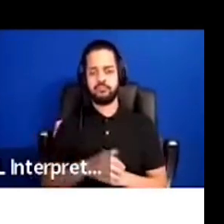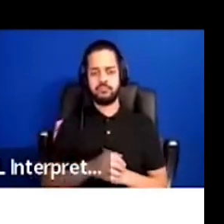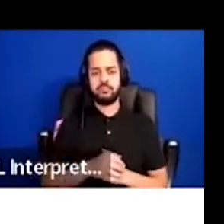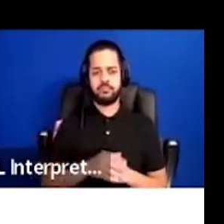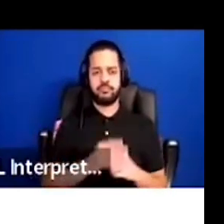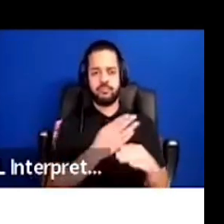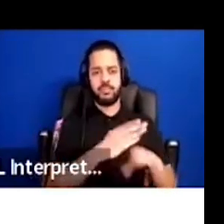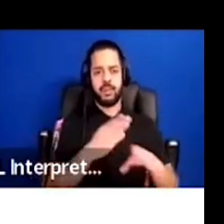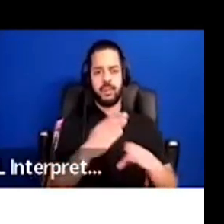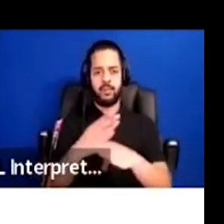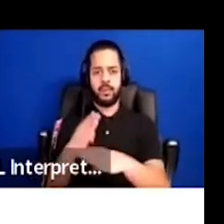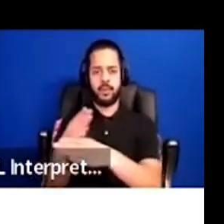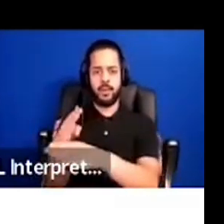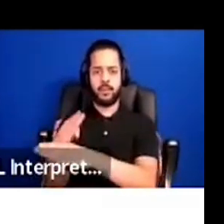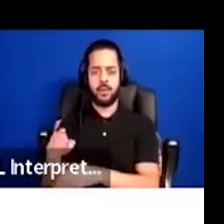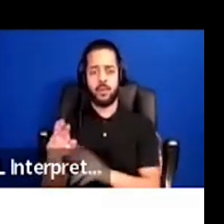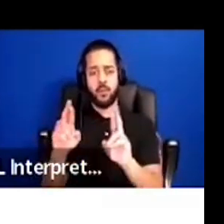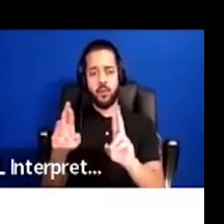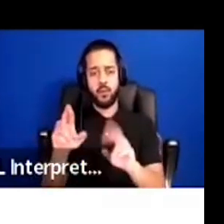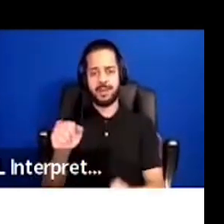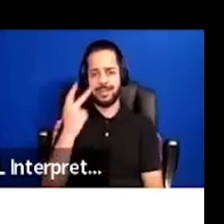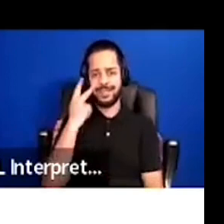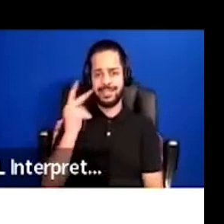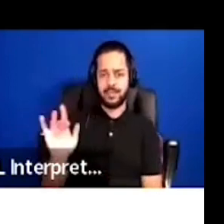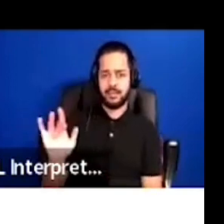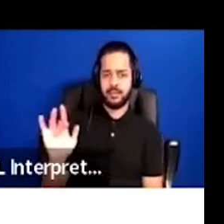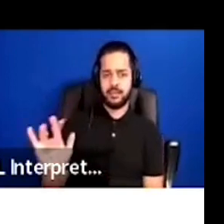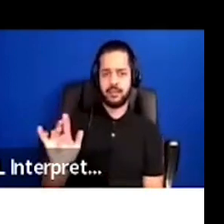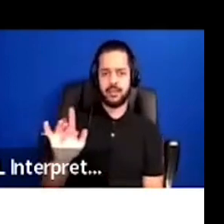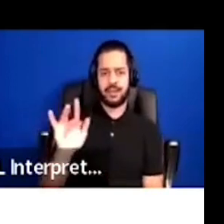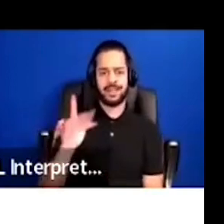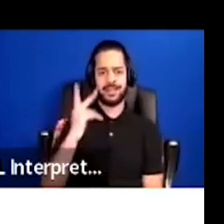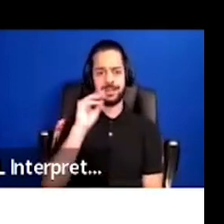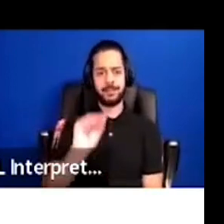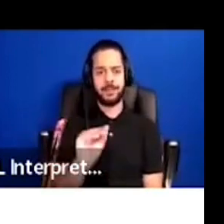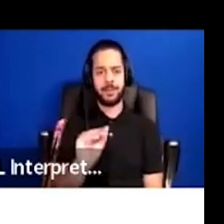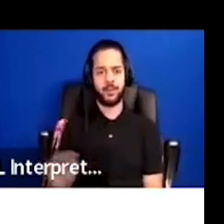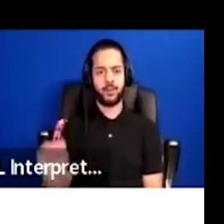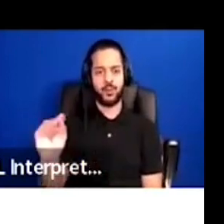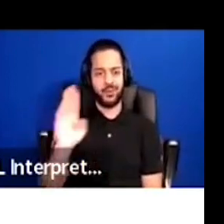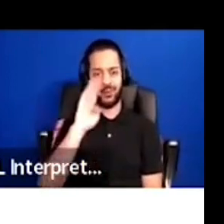Hopefully you will see the click to move. If you receive a notification,